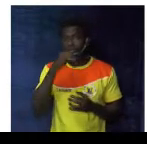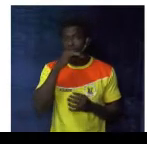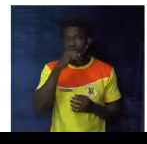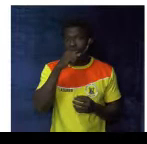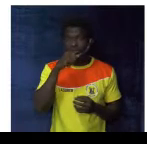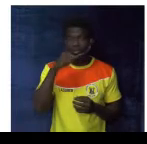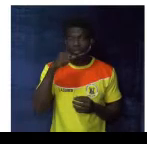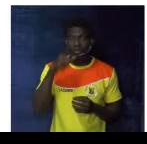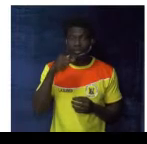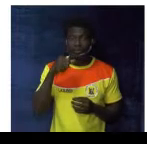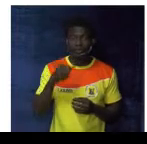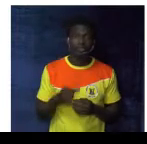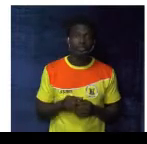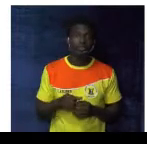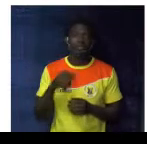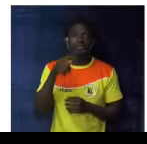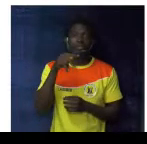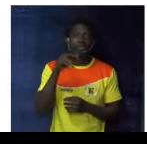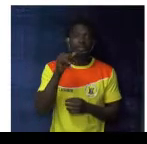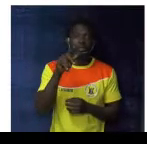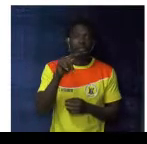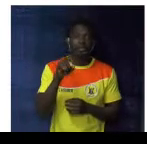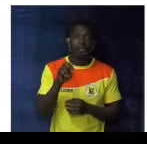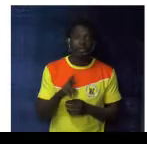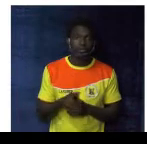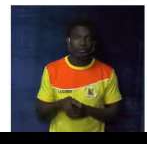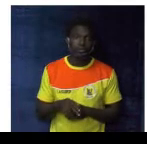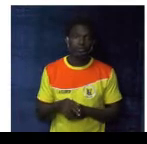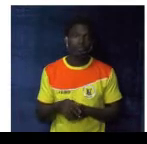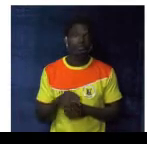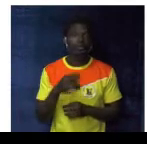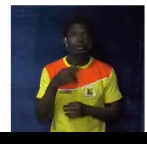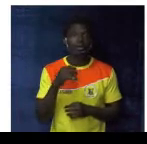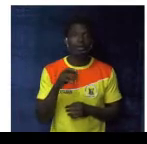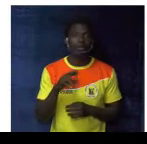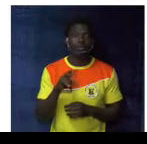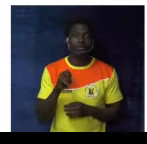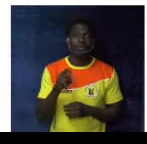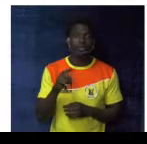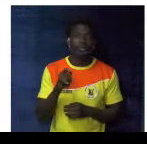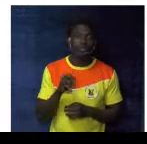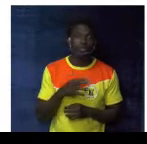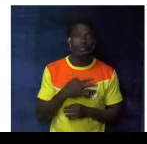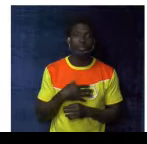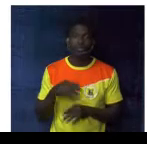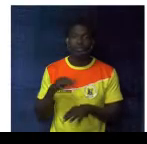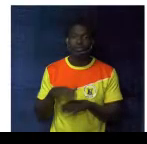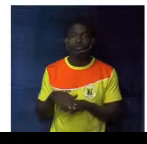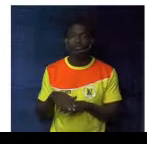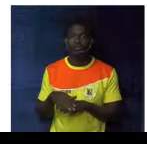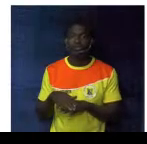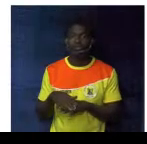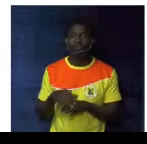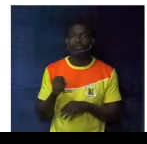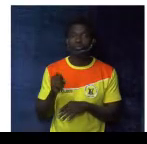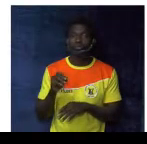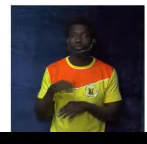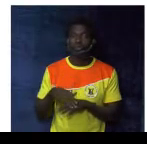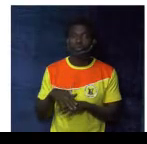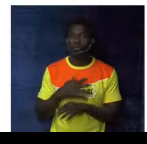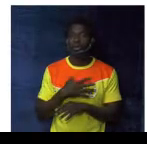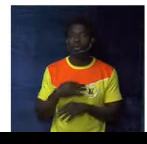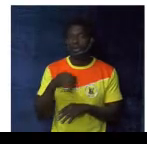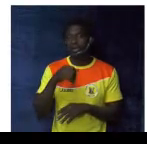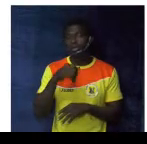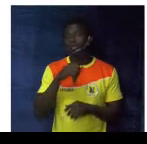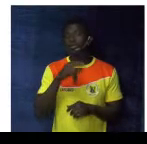machines: tractors, harvester, sprinkler, incubator, and so on. And we talked about the application